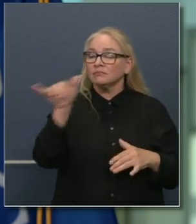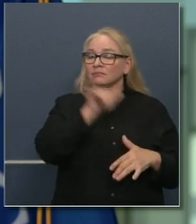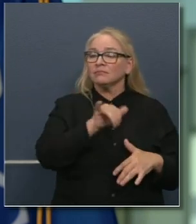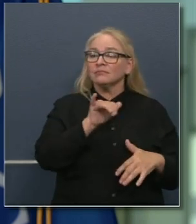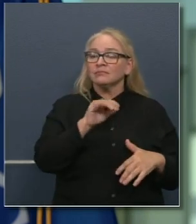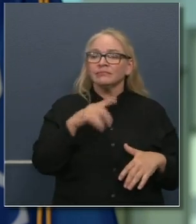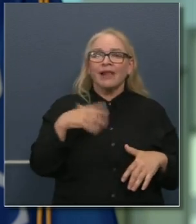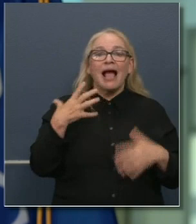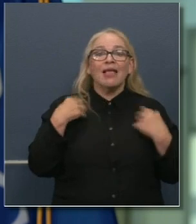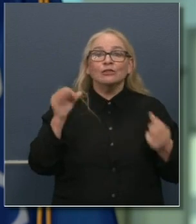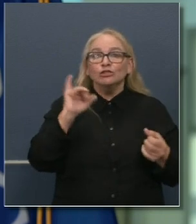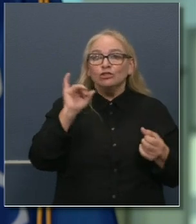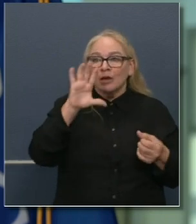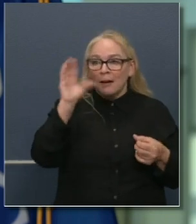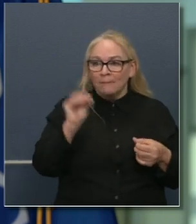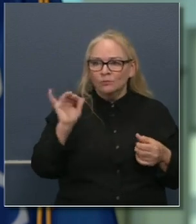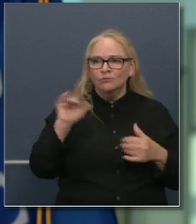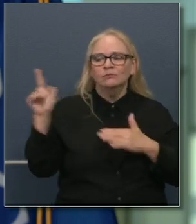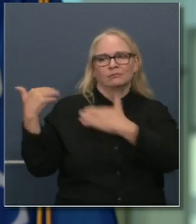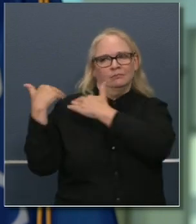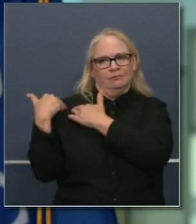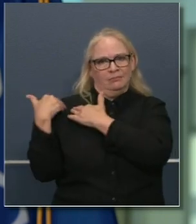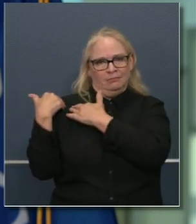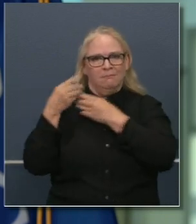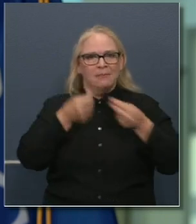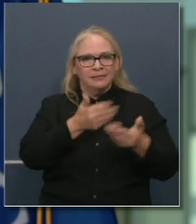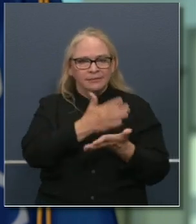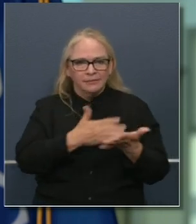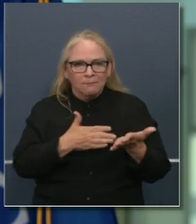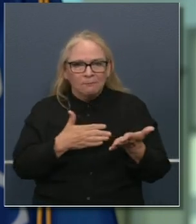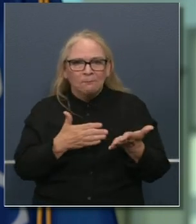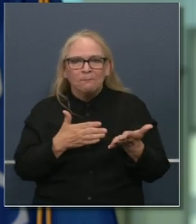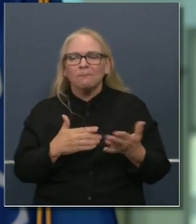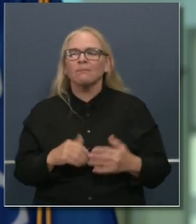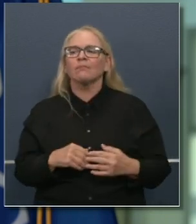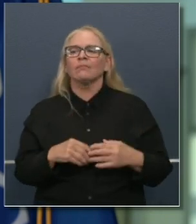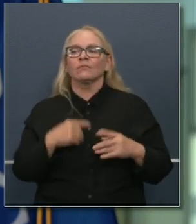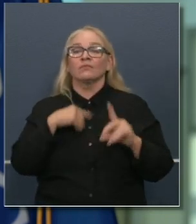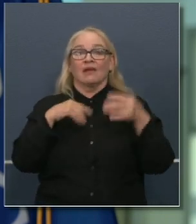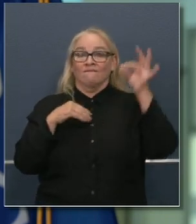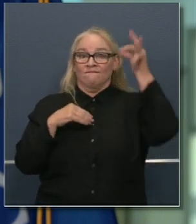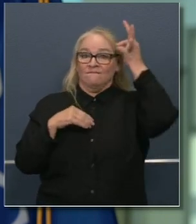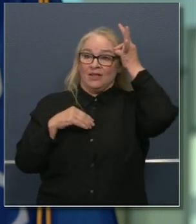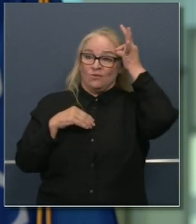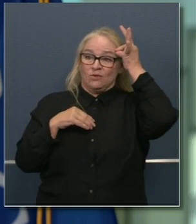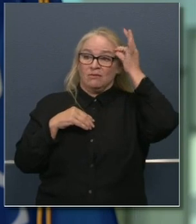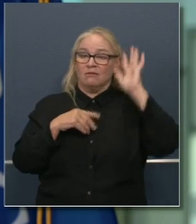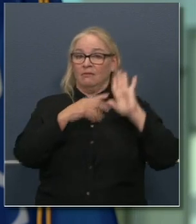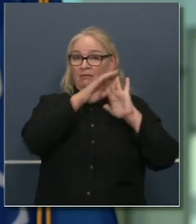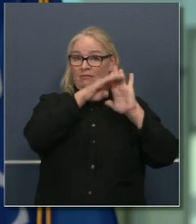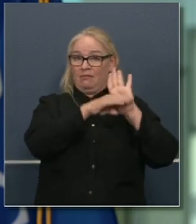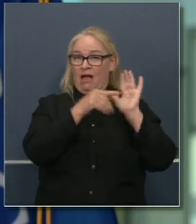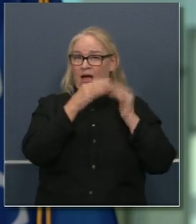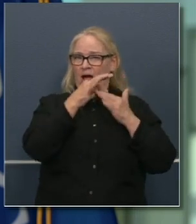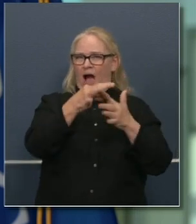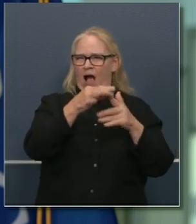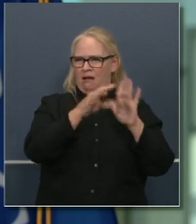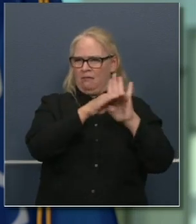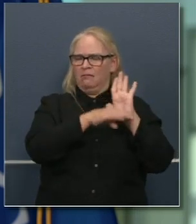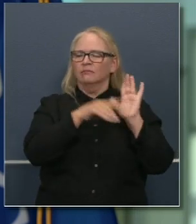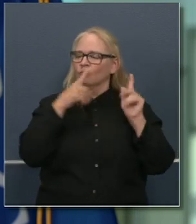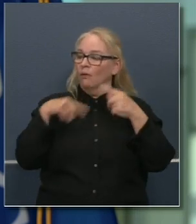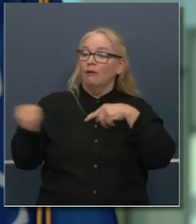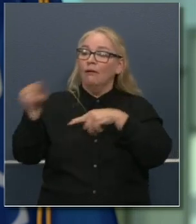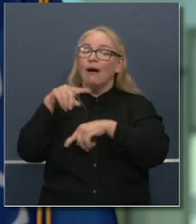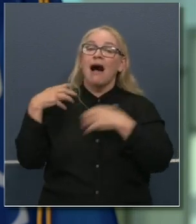they're required to do, but with different language we put forth than the federal guidelines to require those plans to